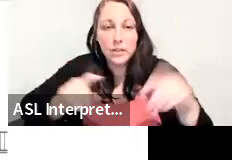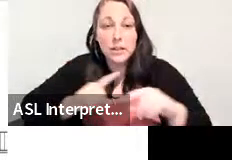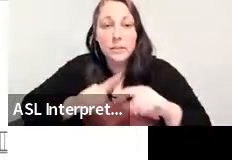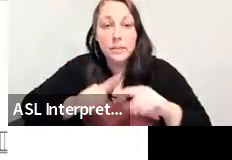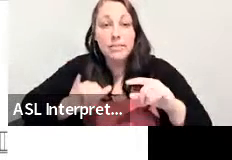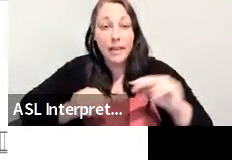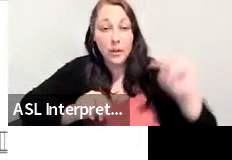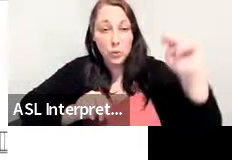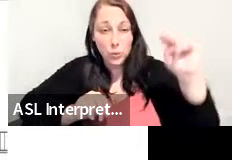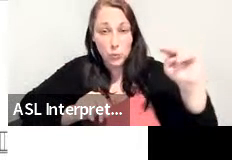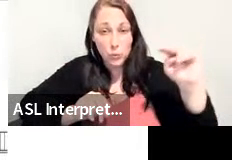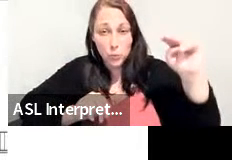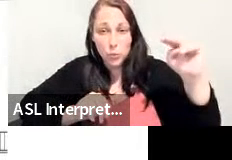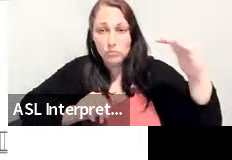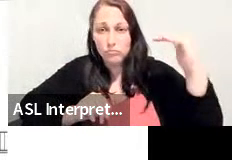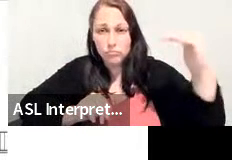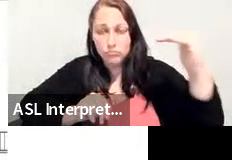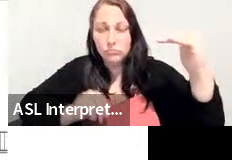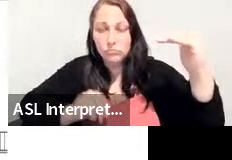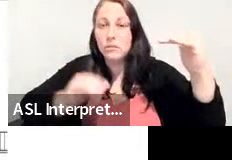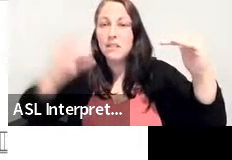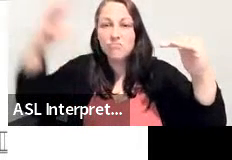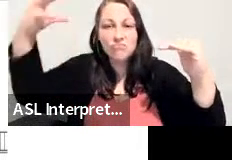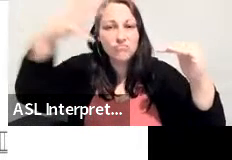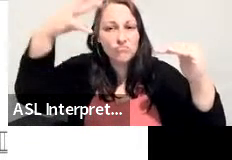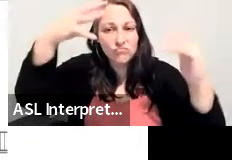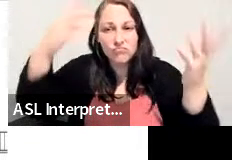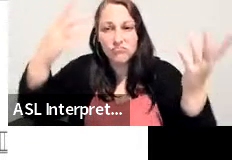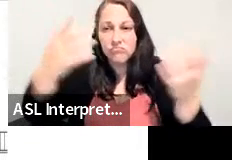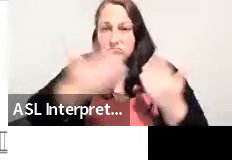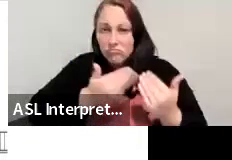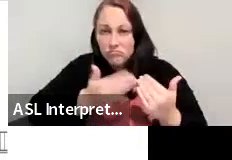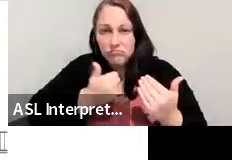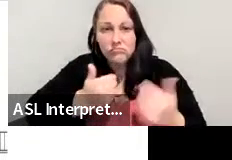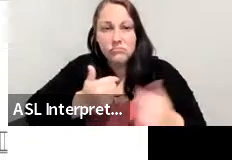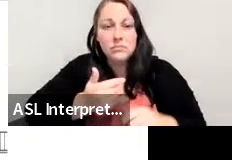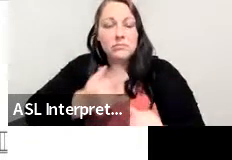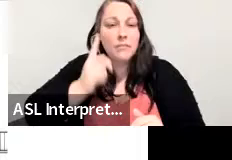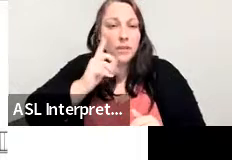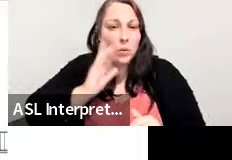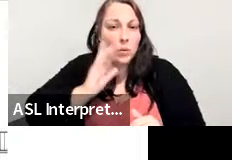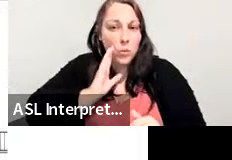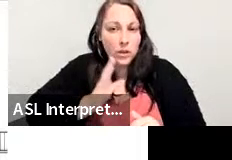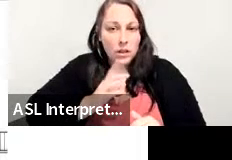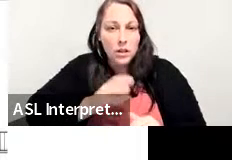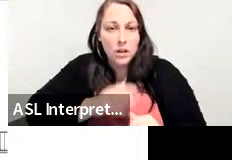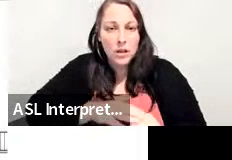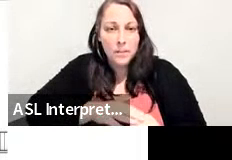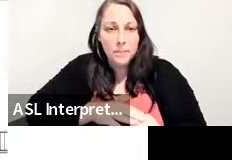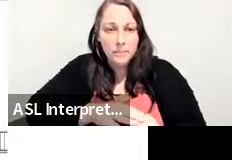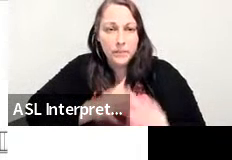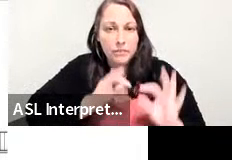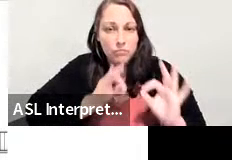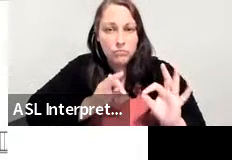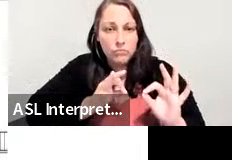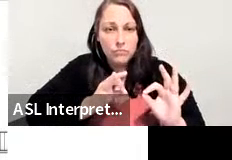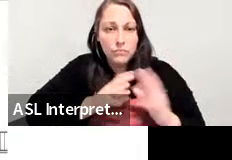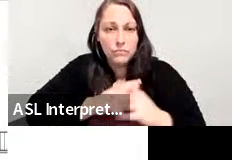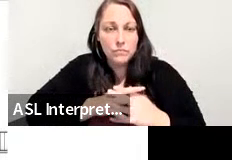is better in the winter as well. So, you know, I think that is something to consider. I